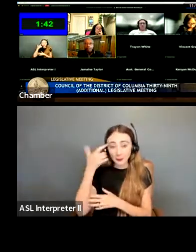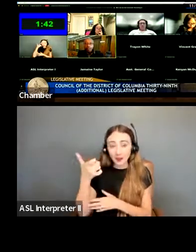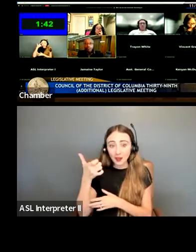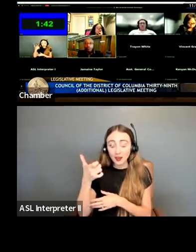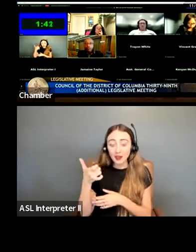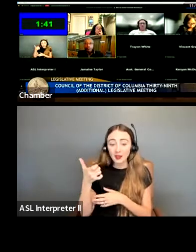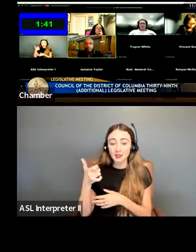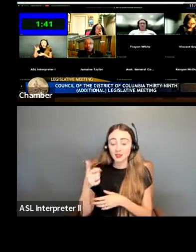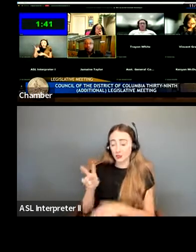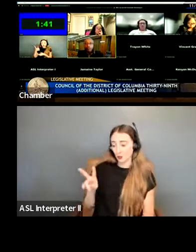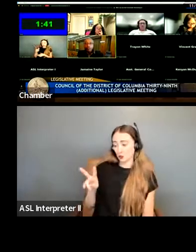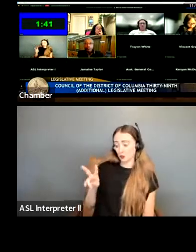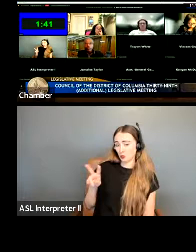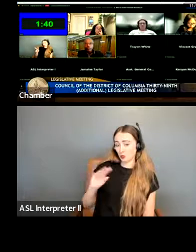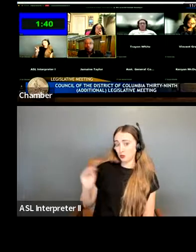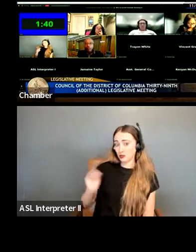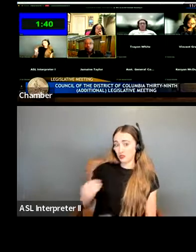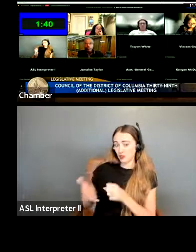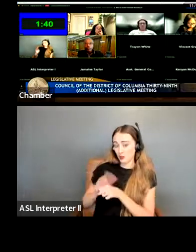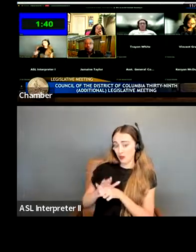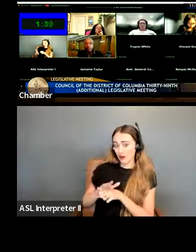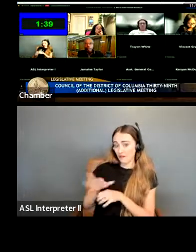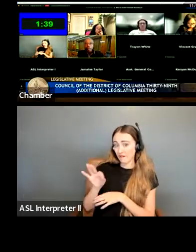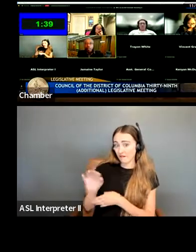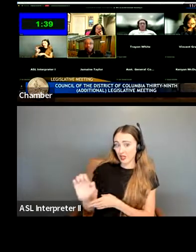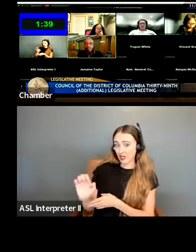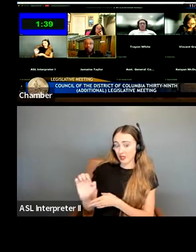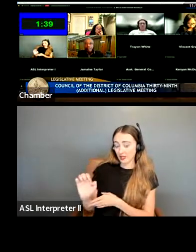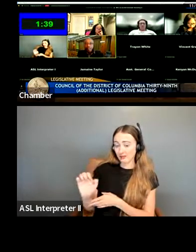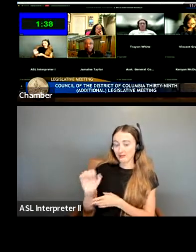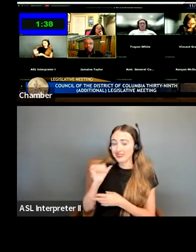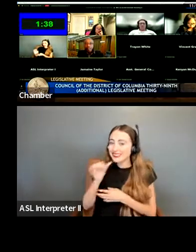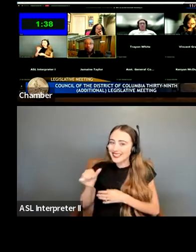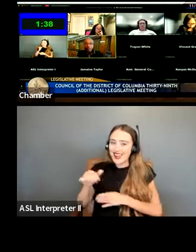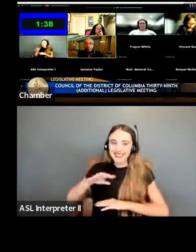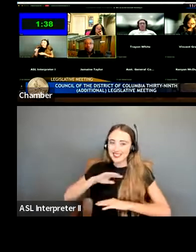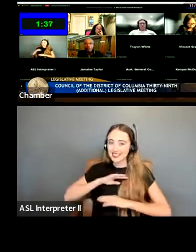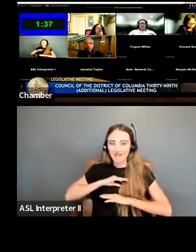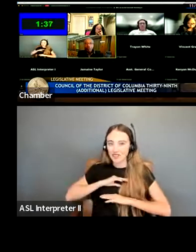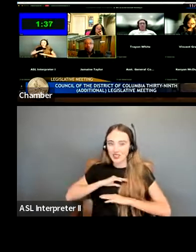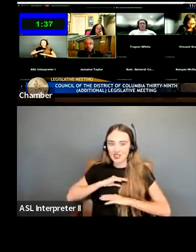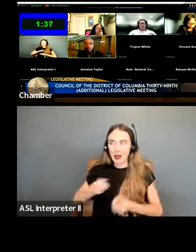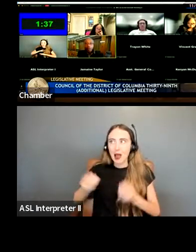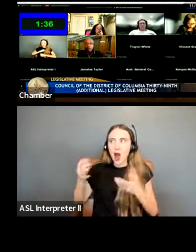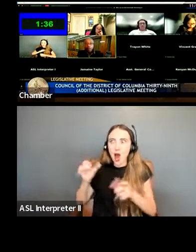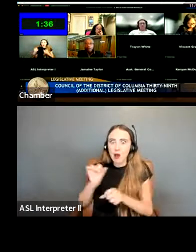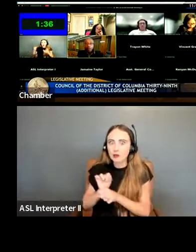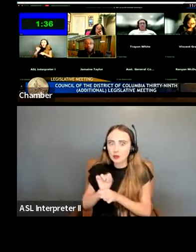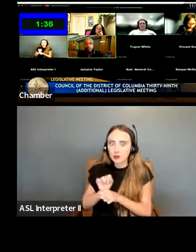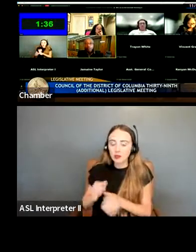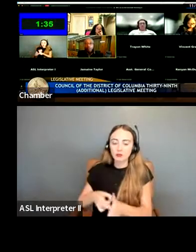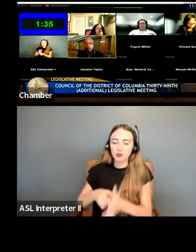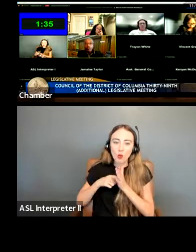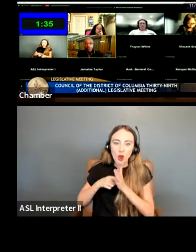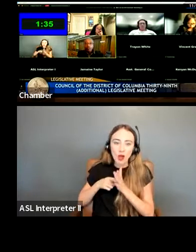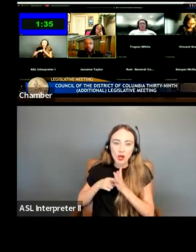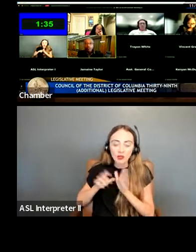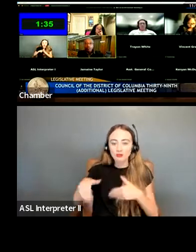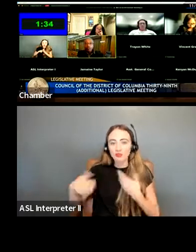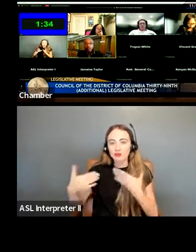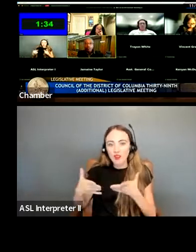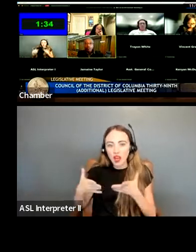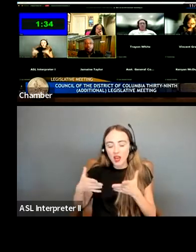dedicating 2% of funds to cover administrative costs is not sufficient to cover the amount of work that's going to be required to administer these grant